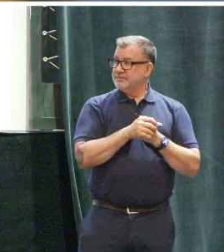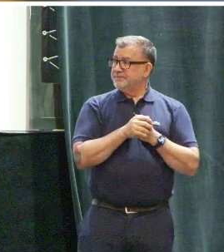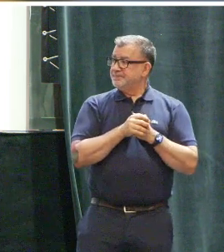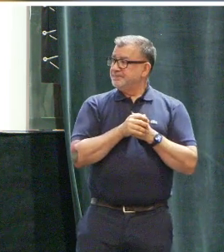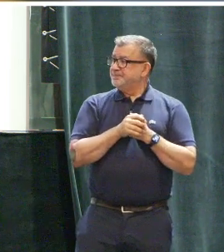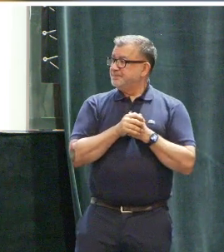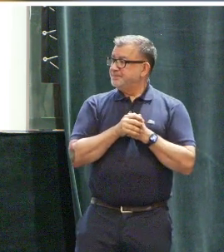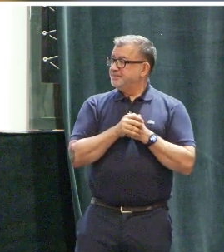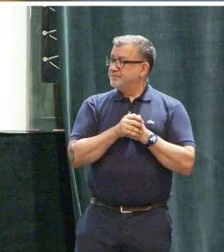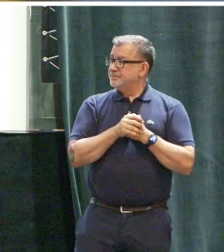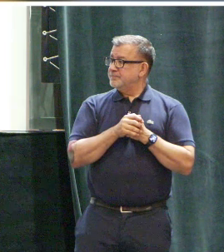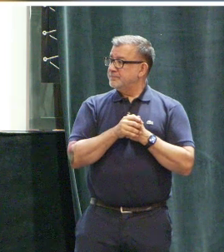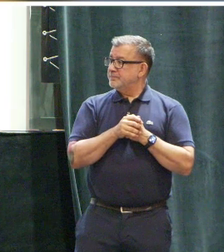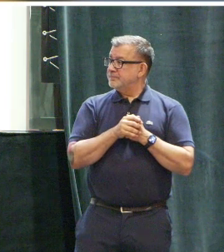storm.